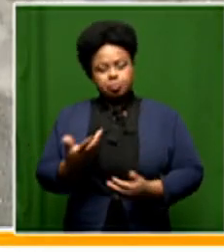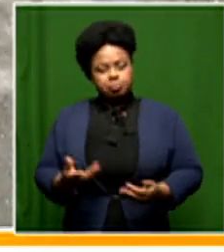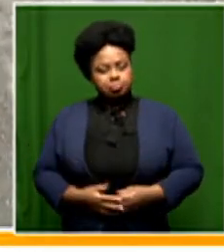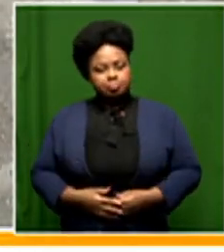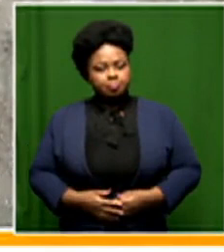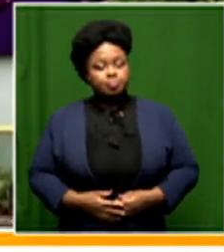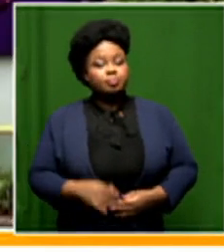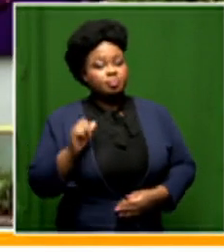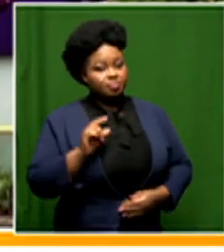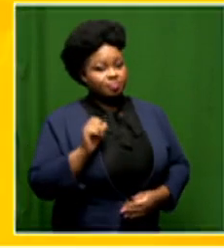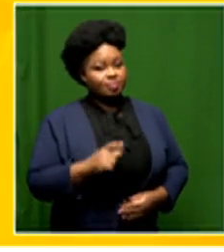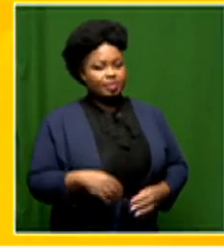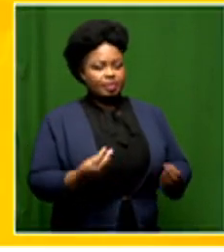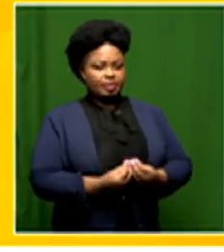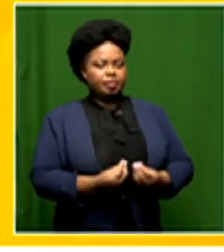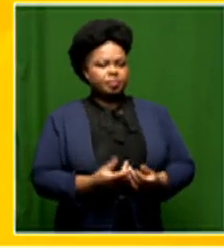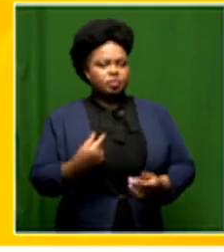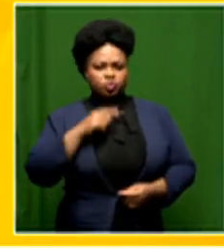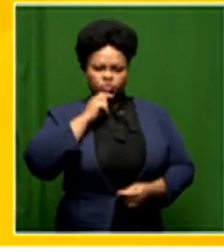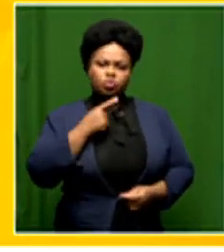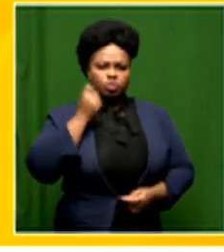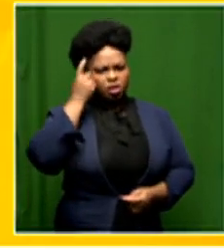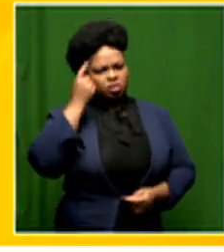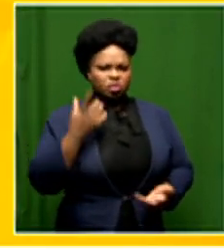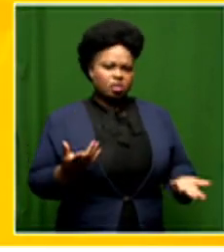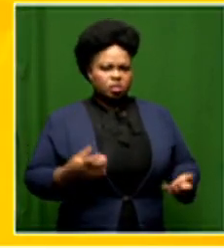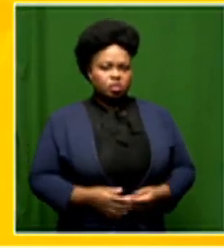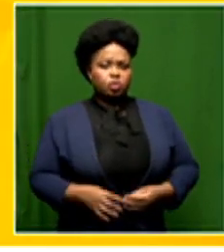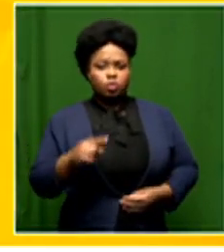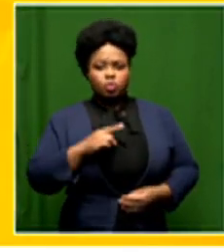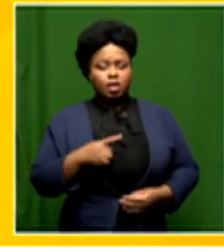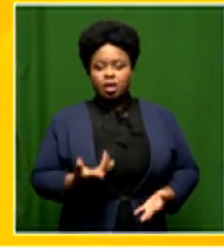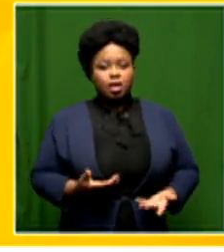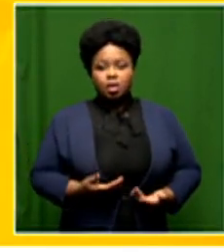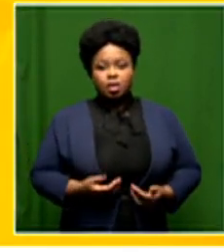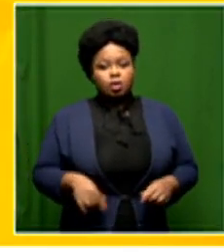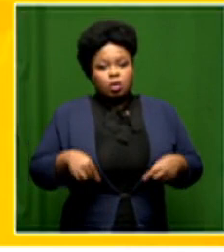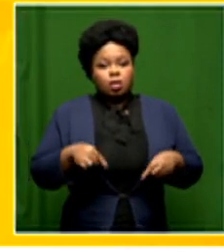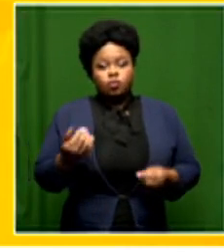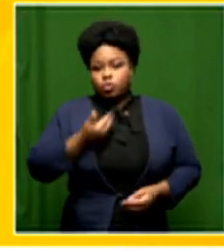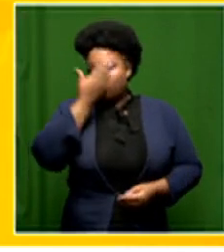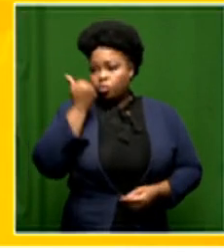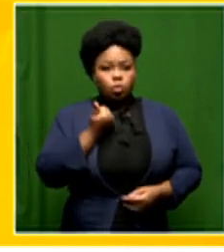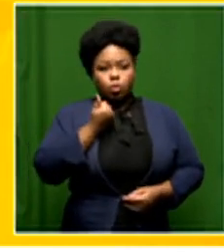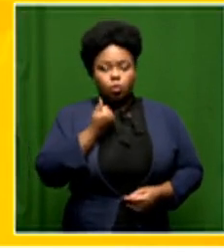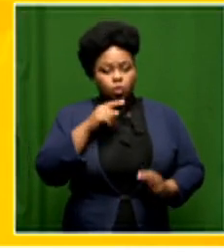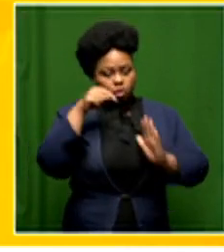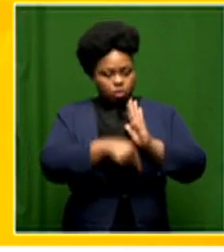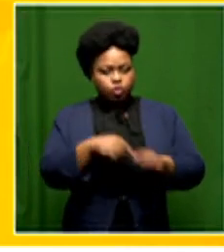is something that is very understandable. It's the unknown. There's been such nervousness